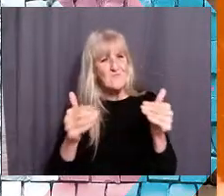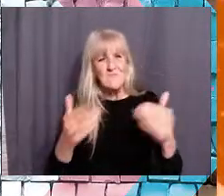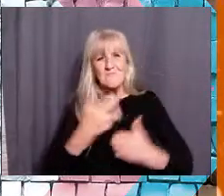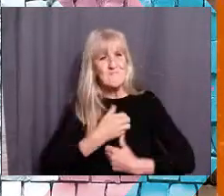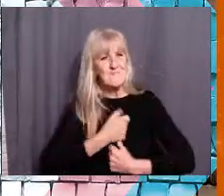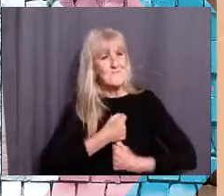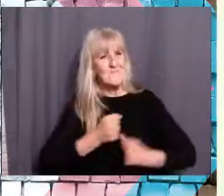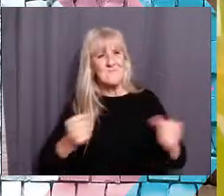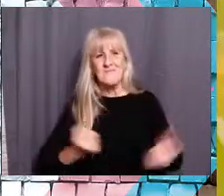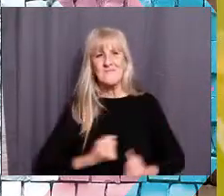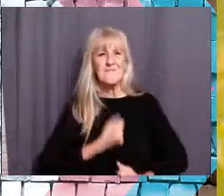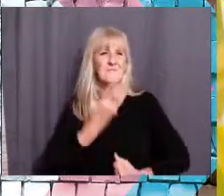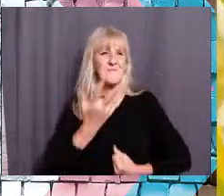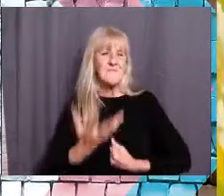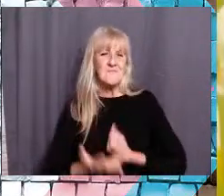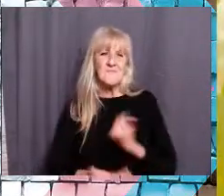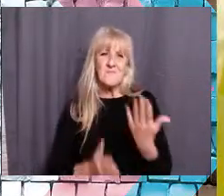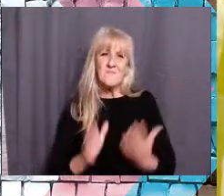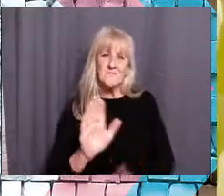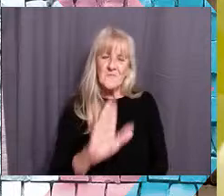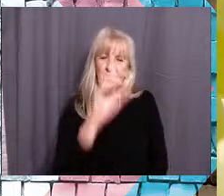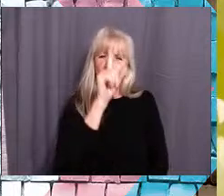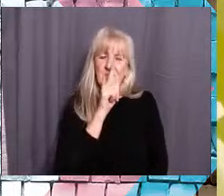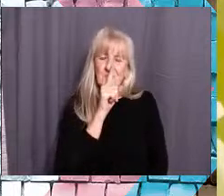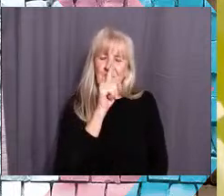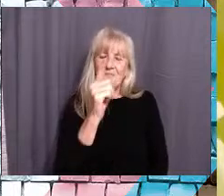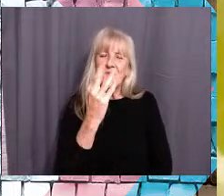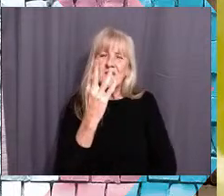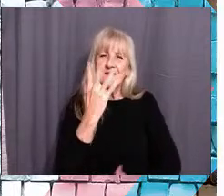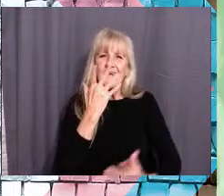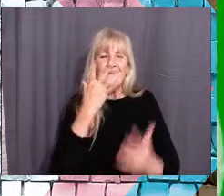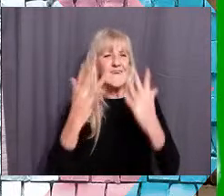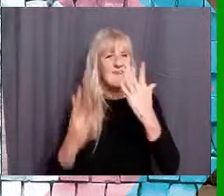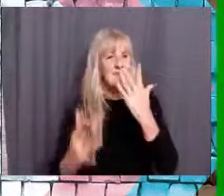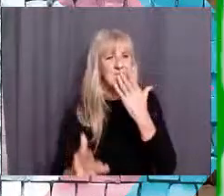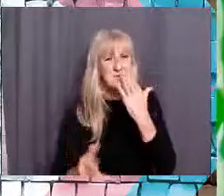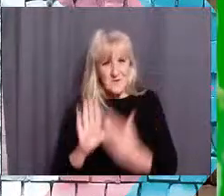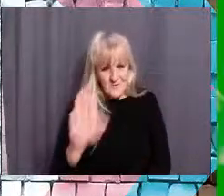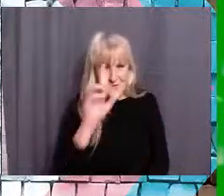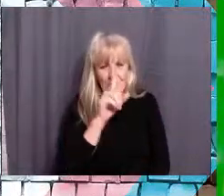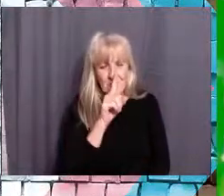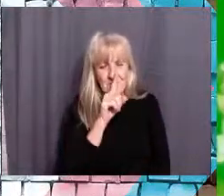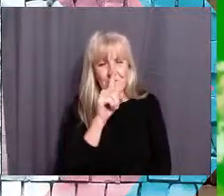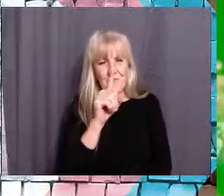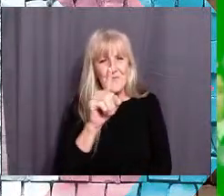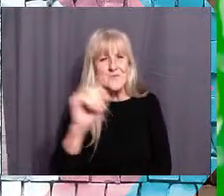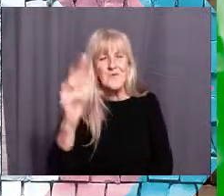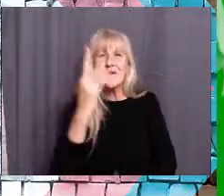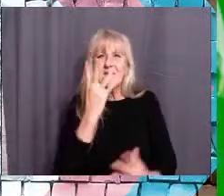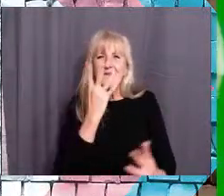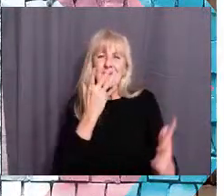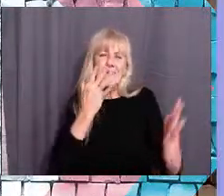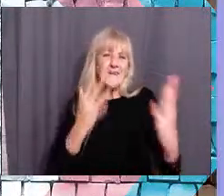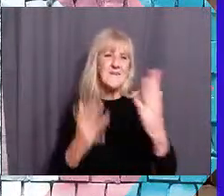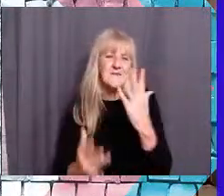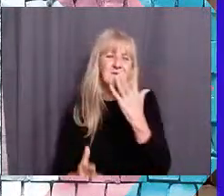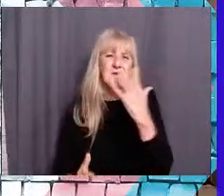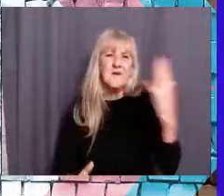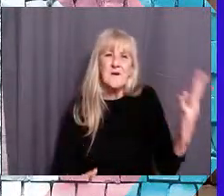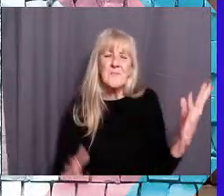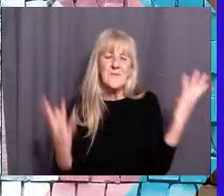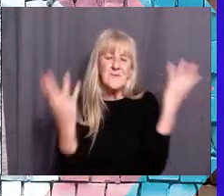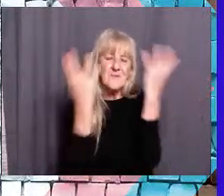let them show your true colors. Your true colors